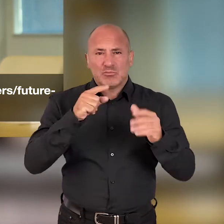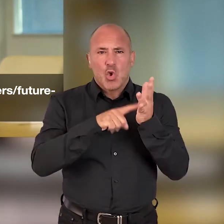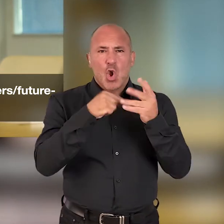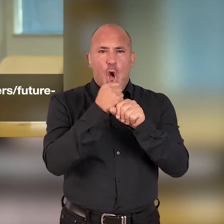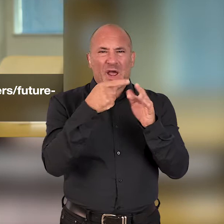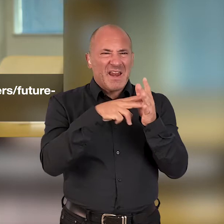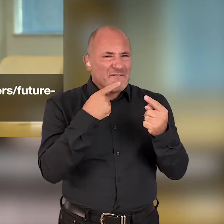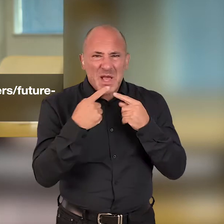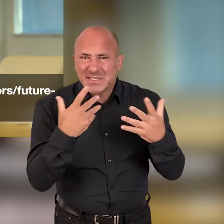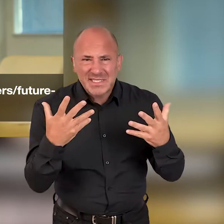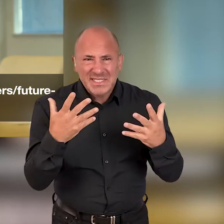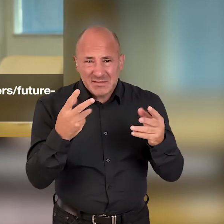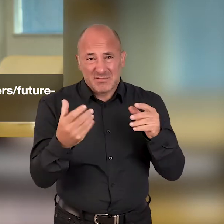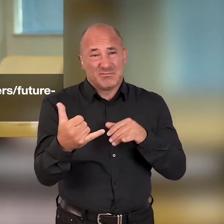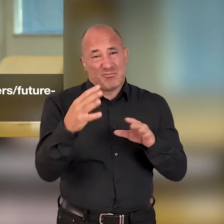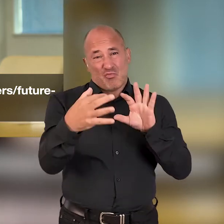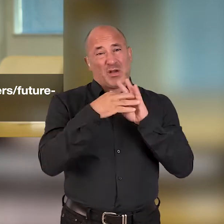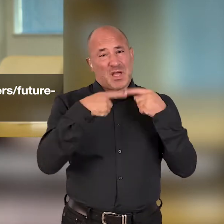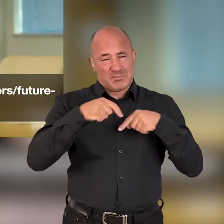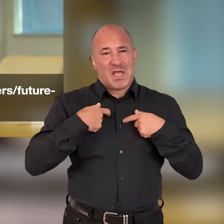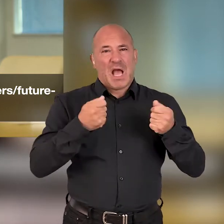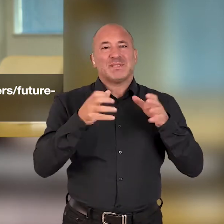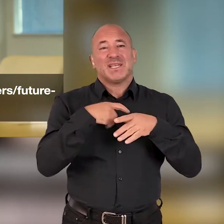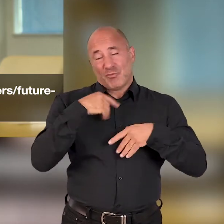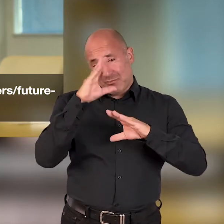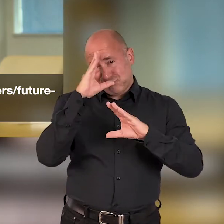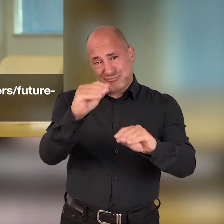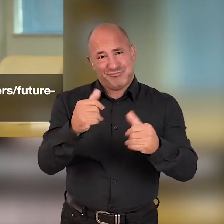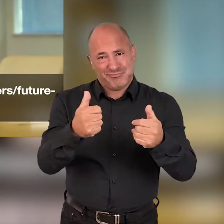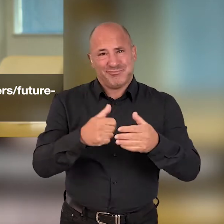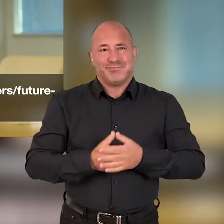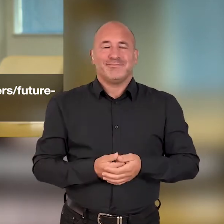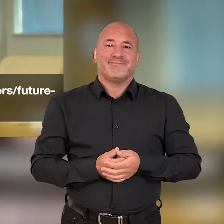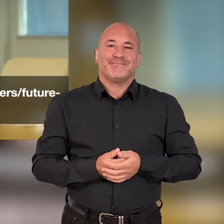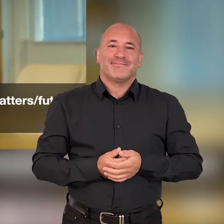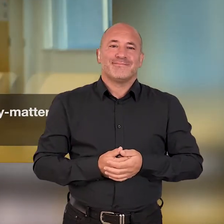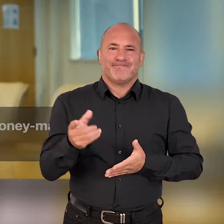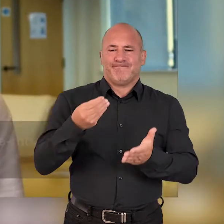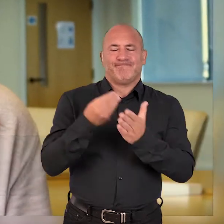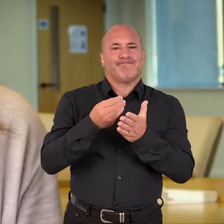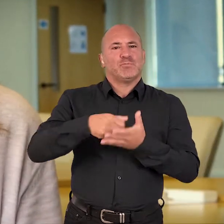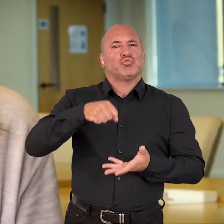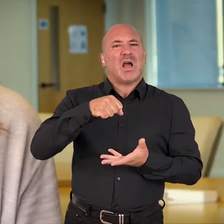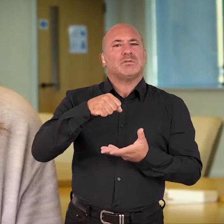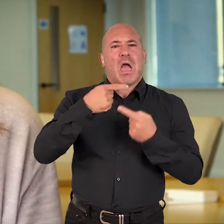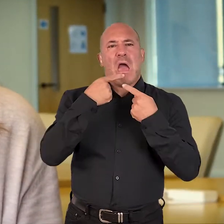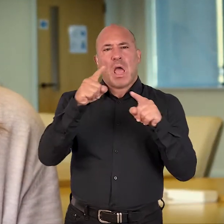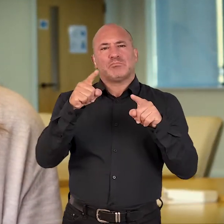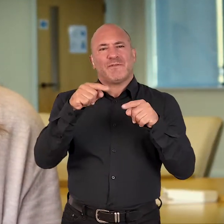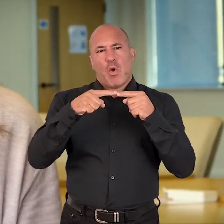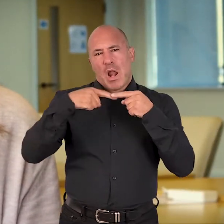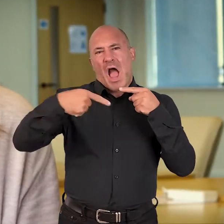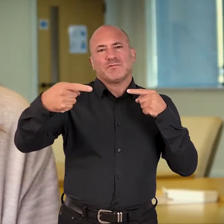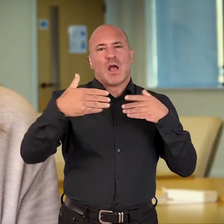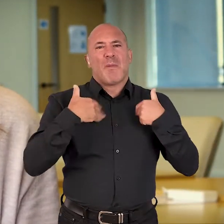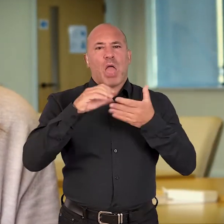need to obtain your login details, please call us and one of the admin team will be able to assist you. Following the Chancellor's